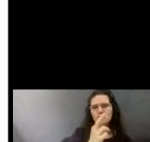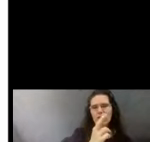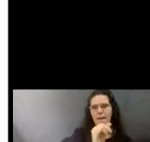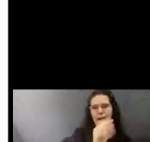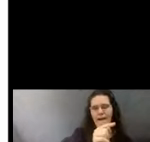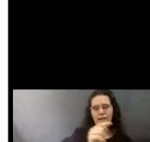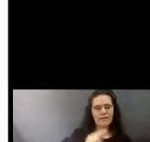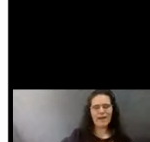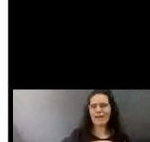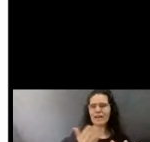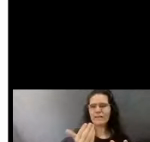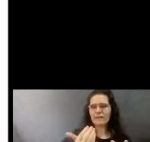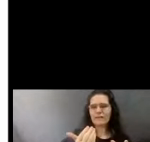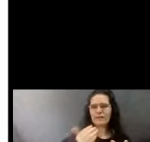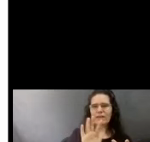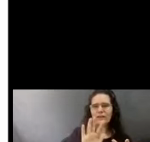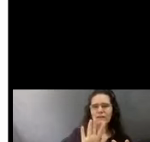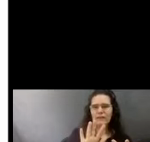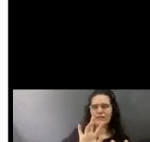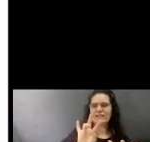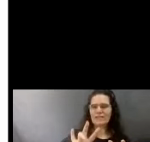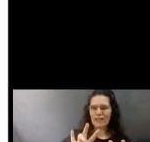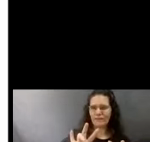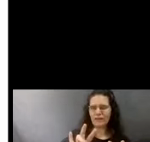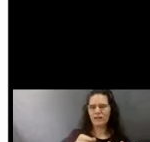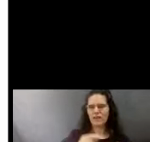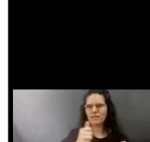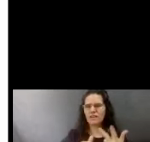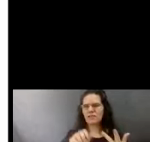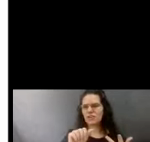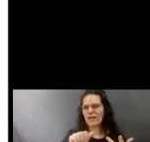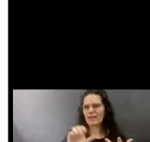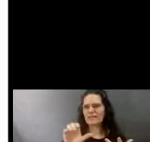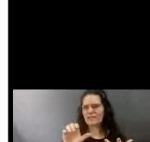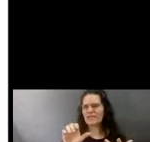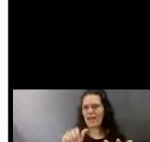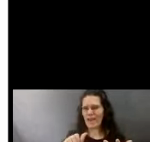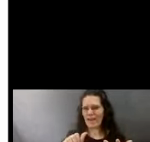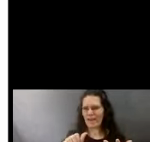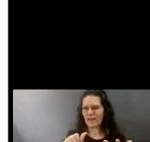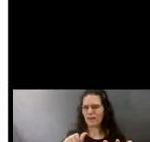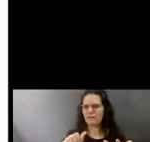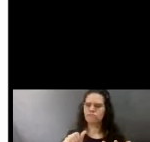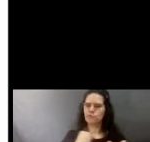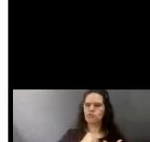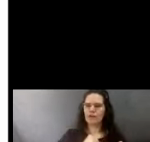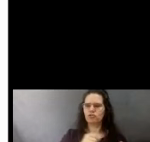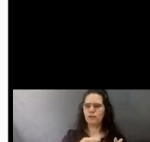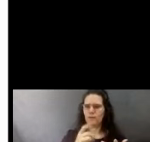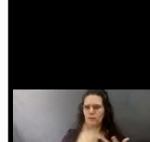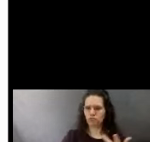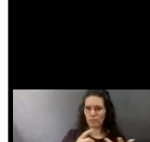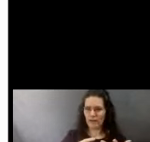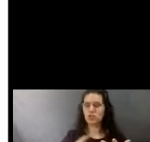is the non-discrimination provision of the Affordable Care Act. And what that guidance says in a